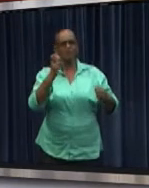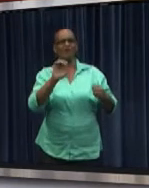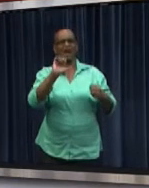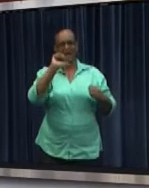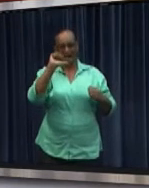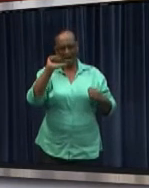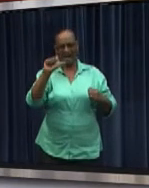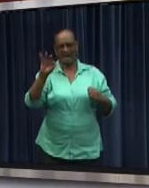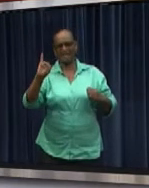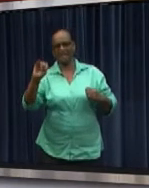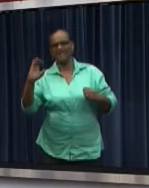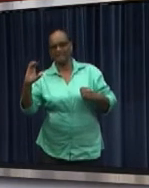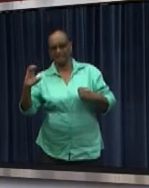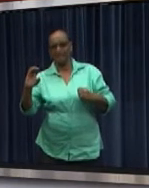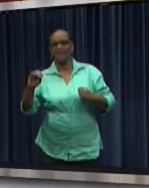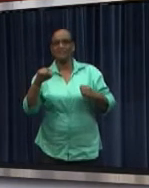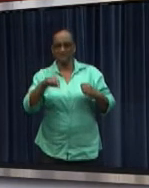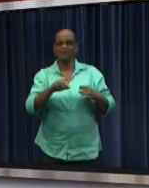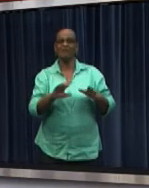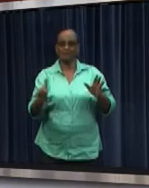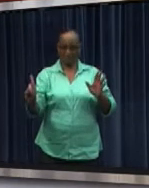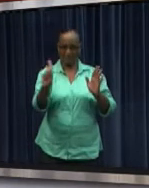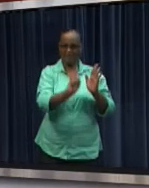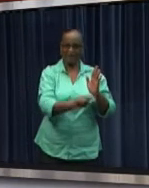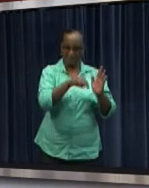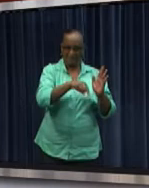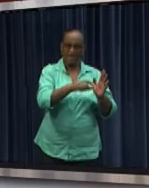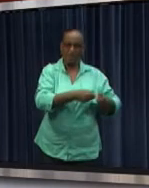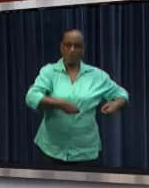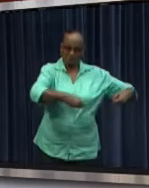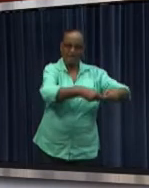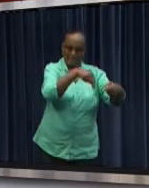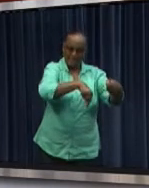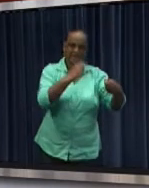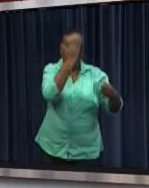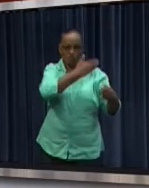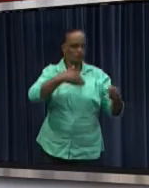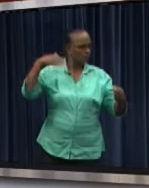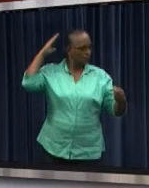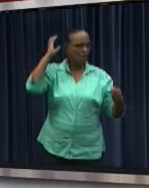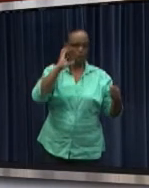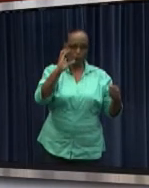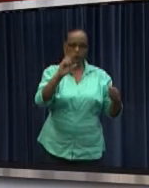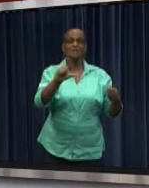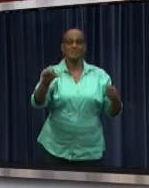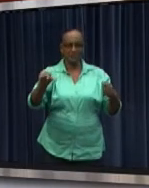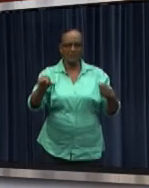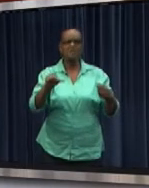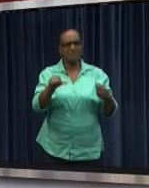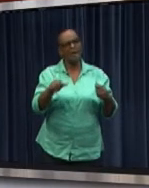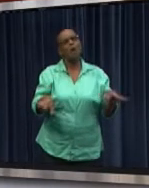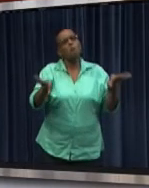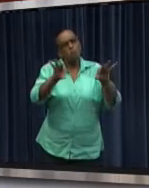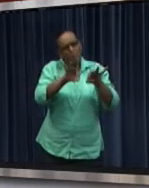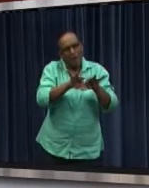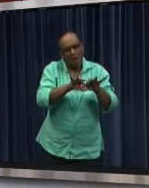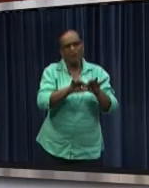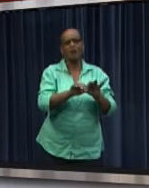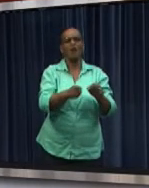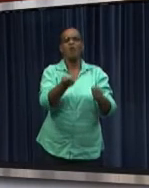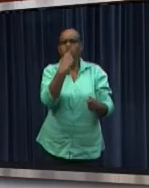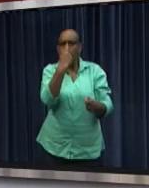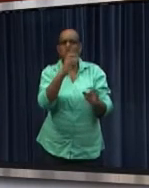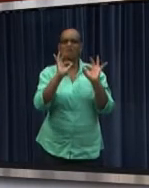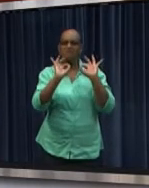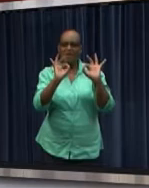the IICA. The representative of this organization in Suriname, Kurt Dilsey,